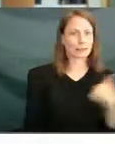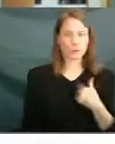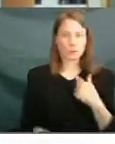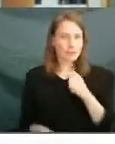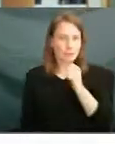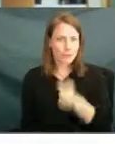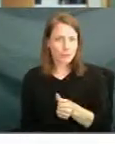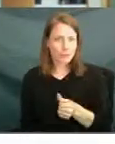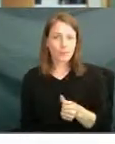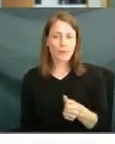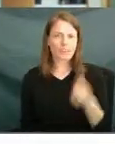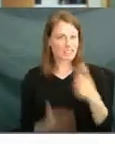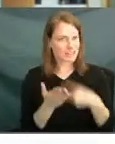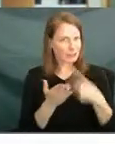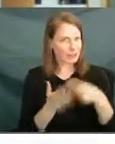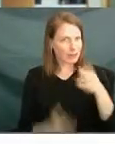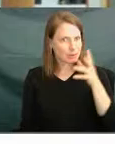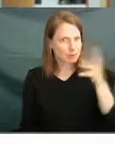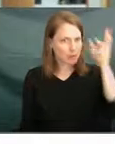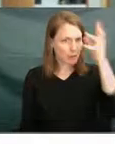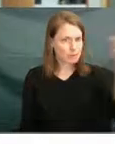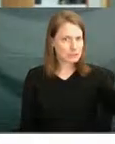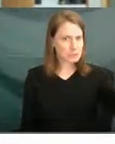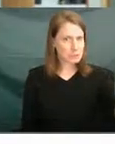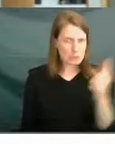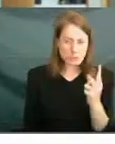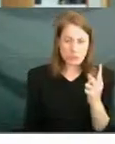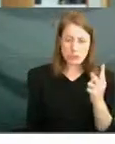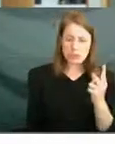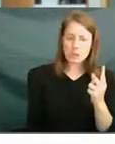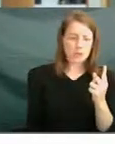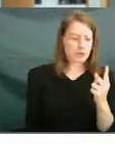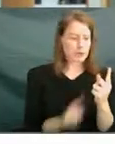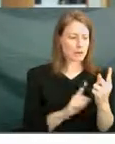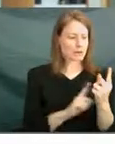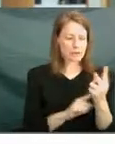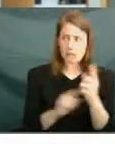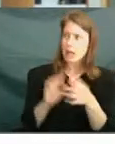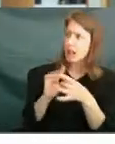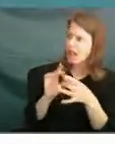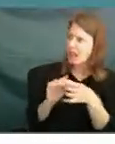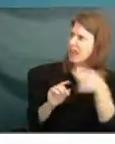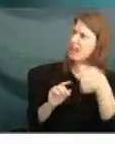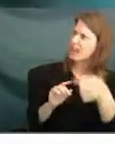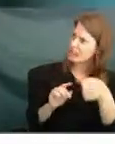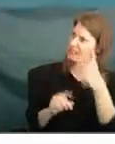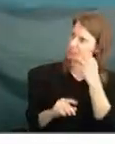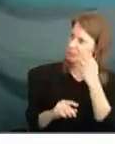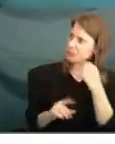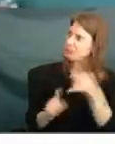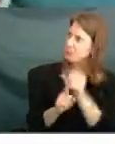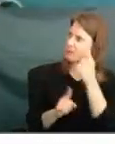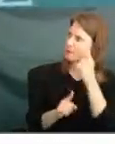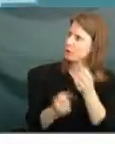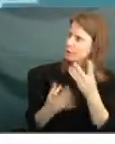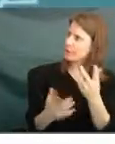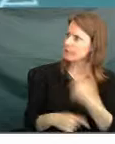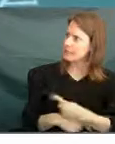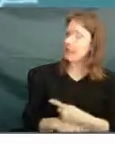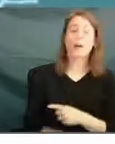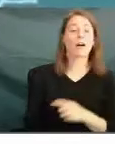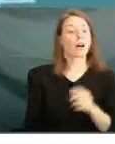been bullying for days. You have to help. So it was okay to tell. Bisle kan jeg